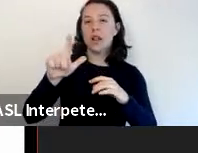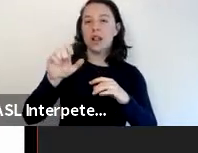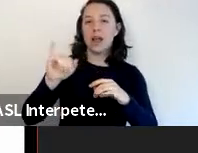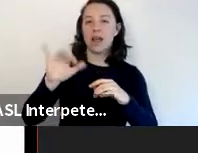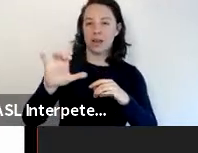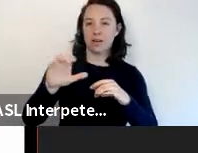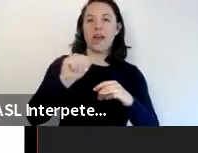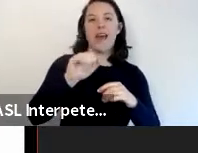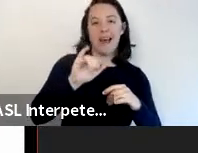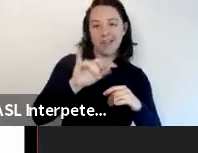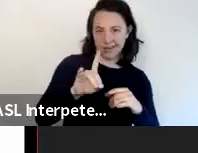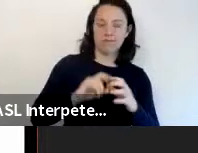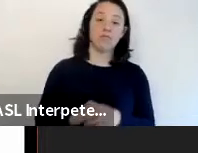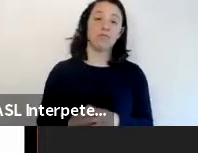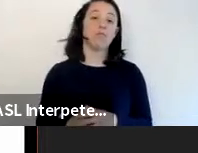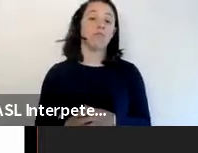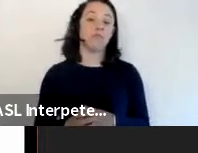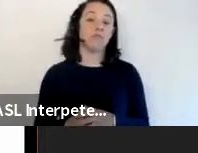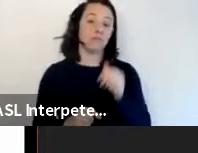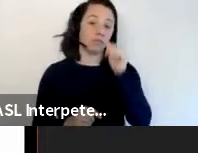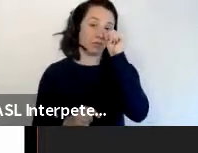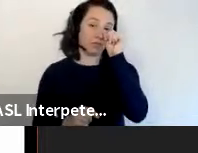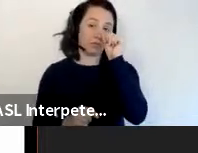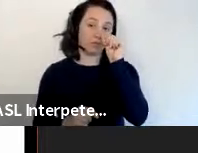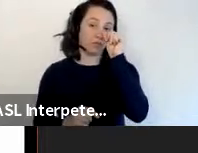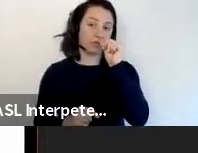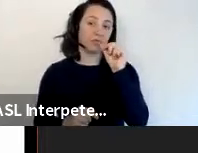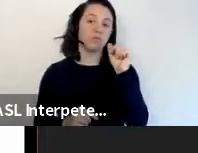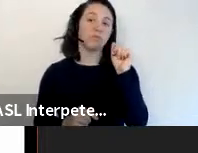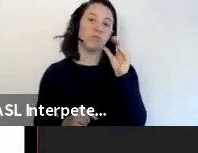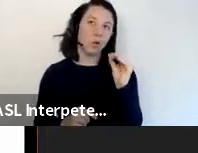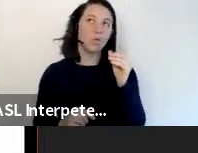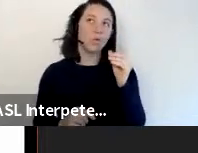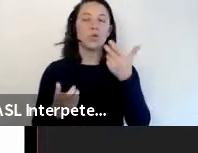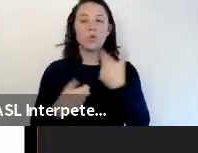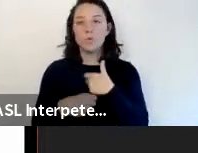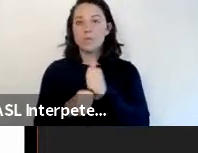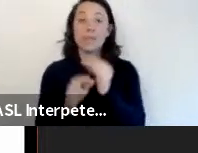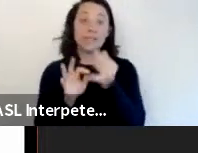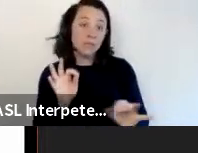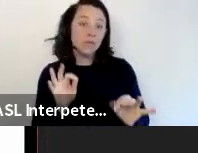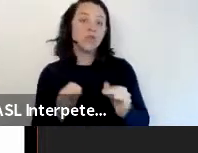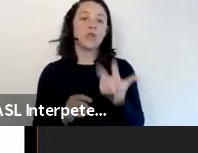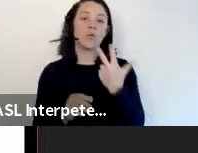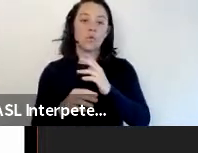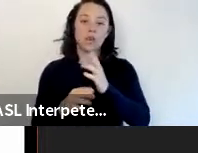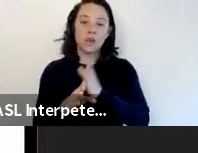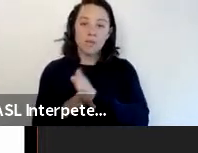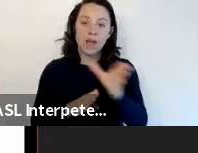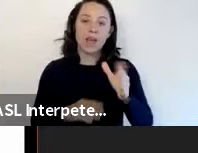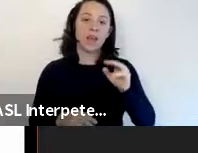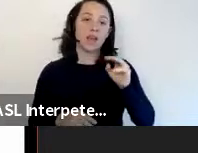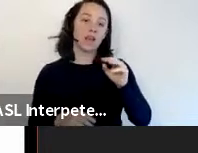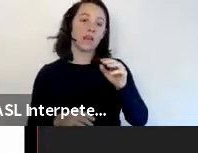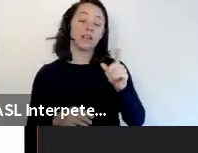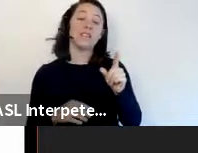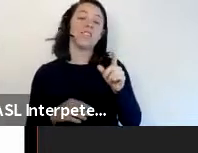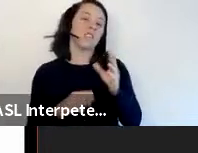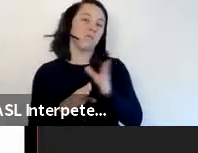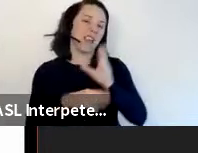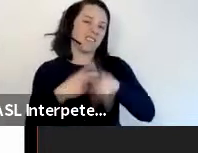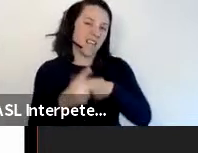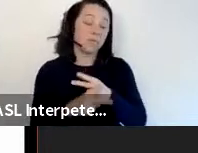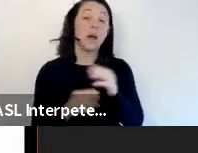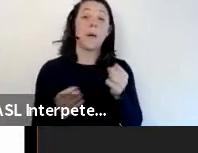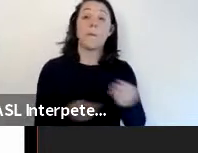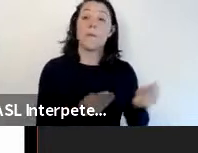simplify things, we'll say that there are three main RNAs. There's messenger RNA, transfer RNA, and